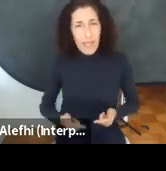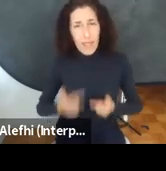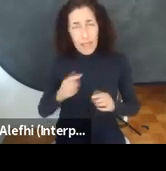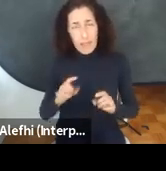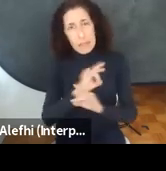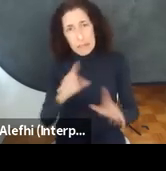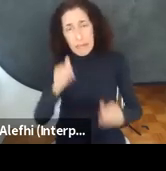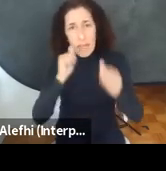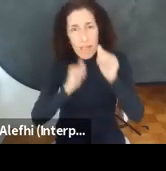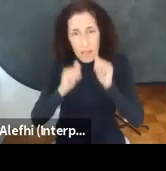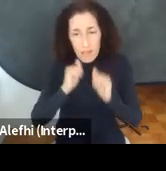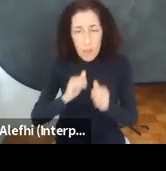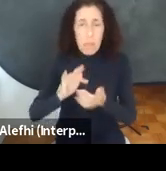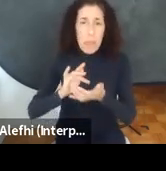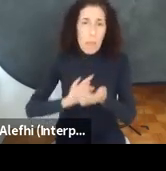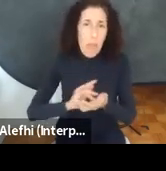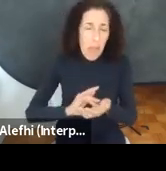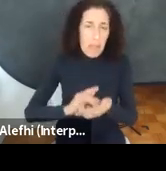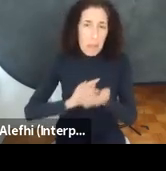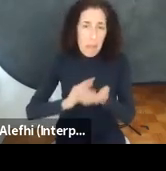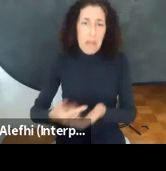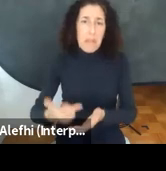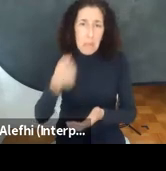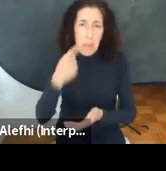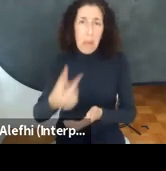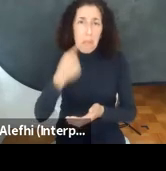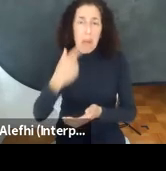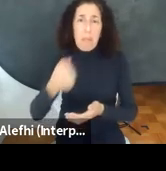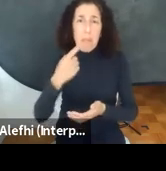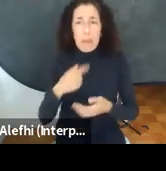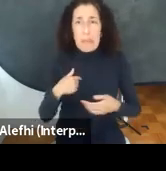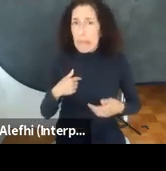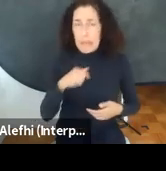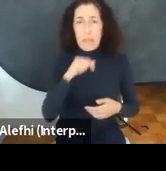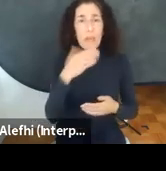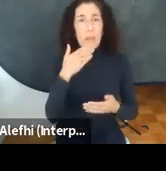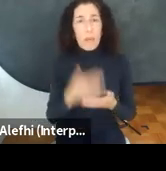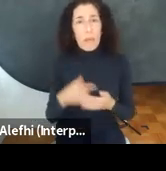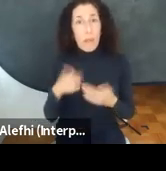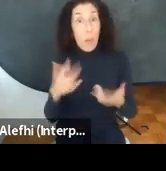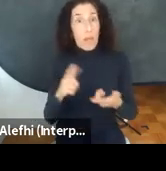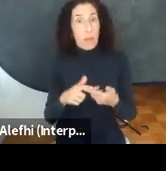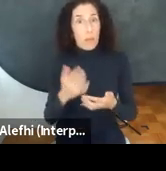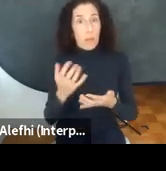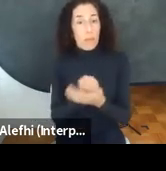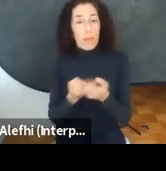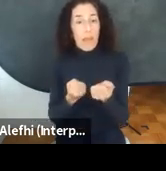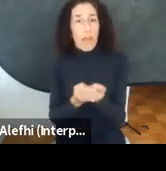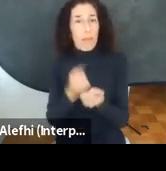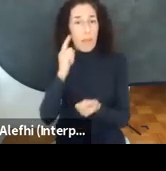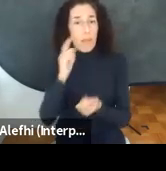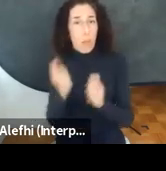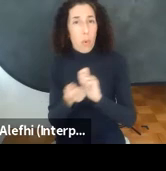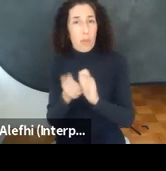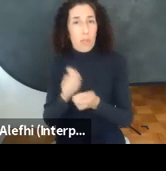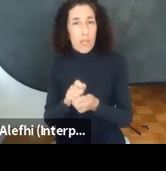with medication over and over and over. Mm-hmm. So I want to advocate for change, and that was one of my strongest advocates. Right,